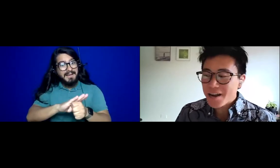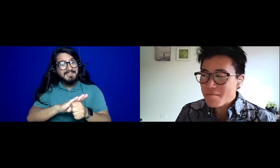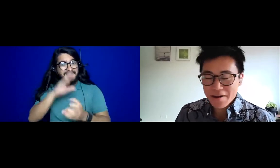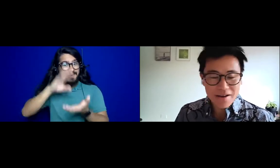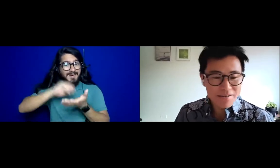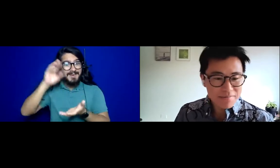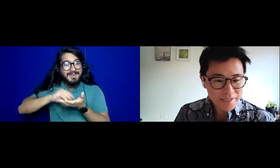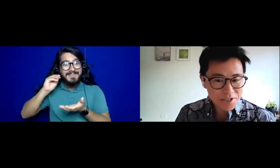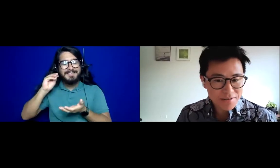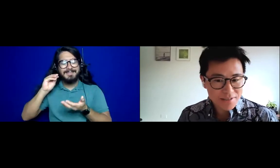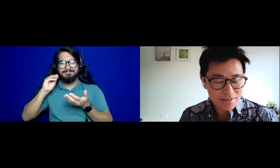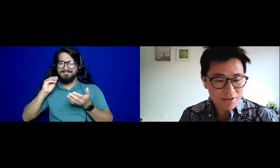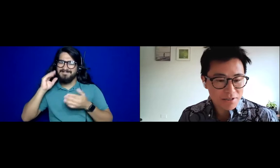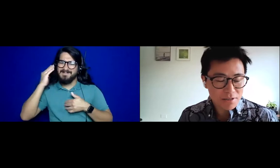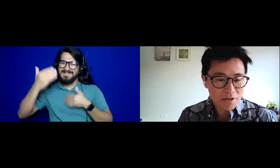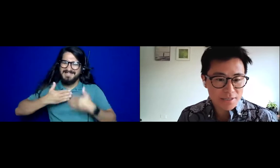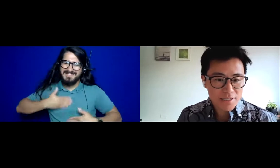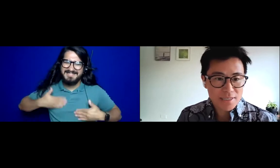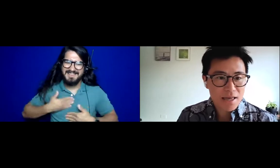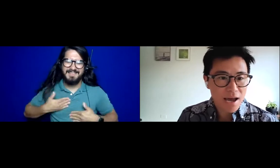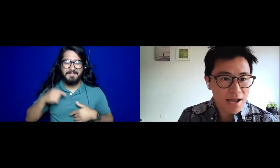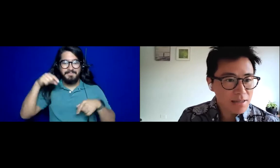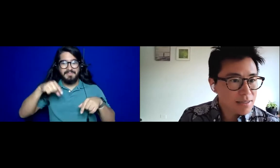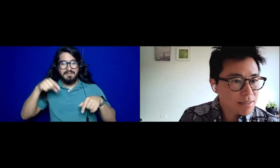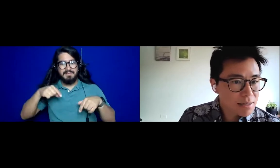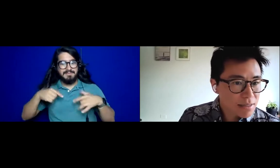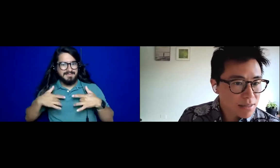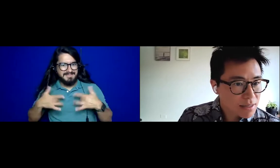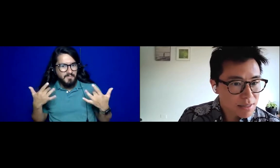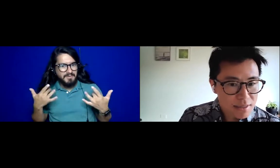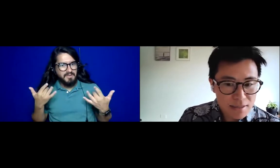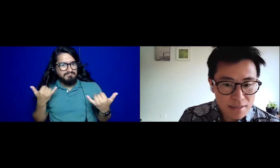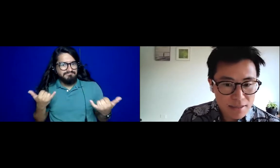today's workshop. Let me start sharing these slides.